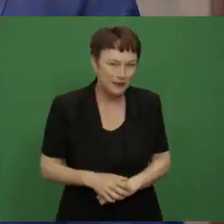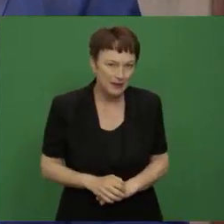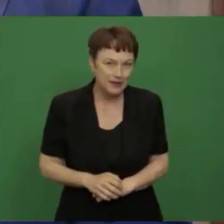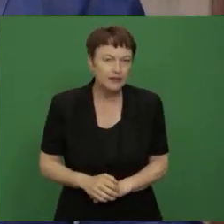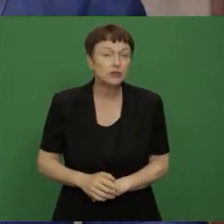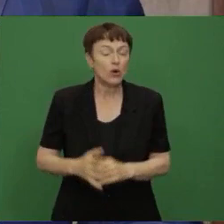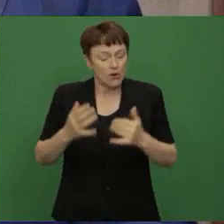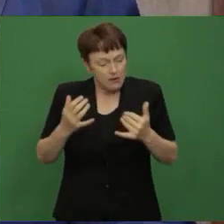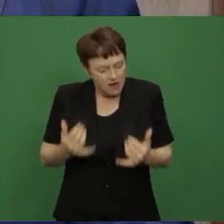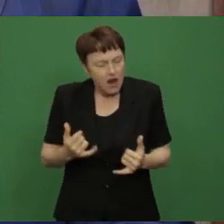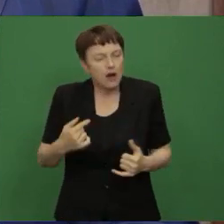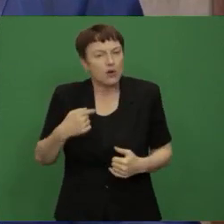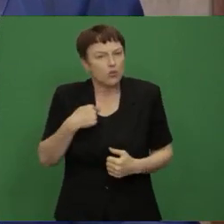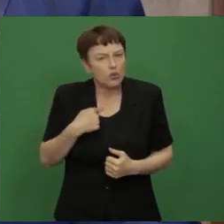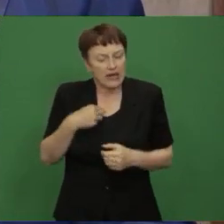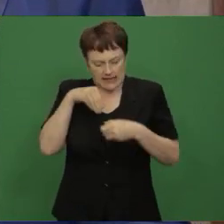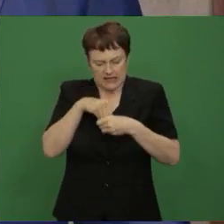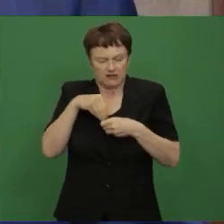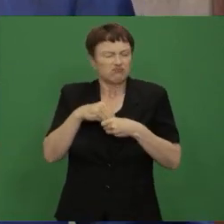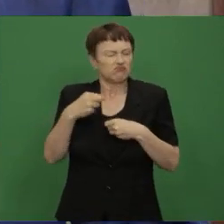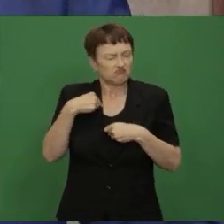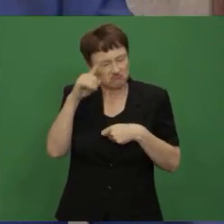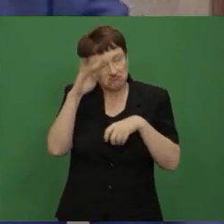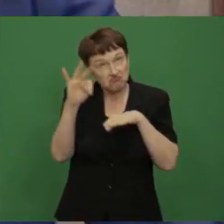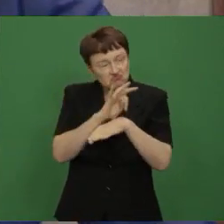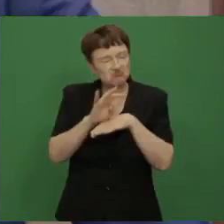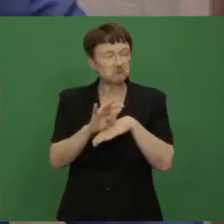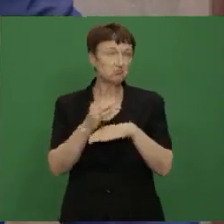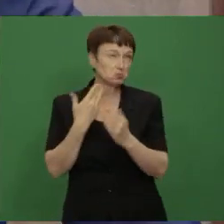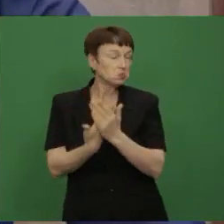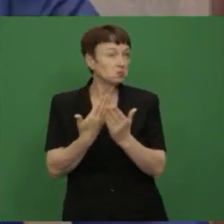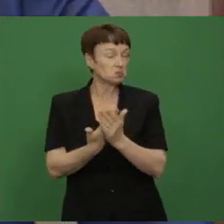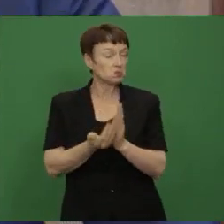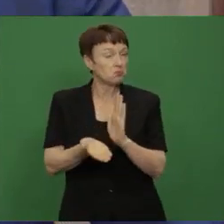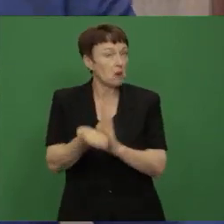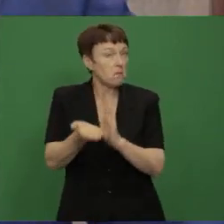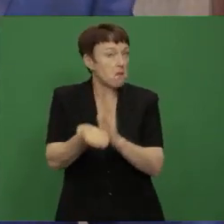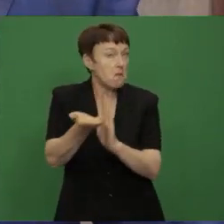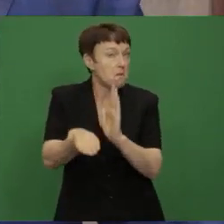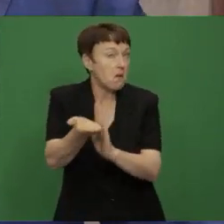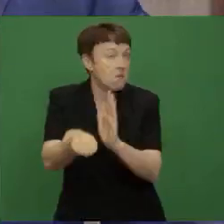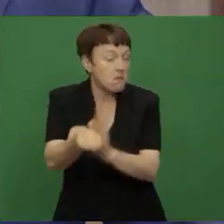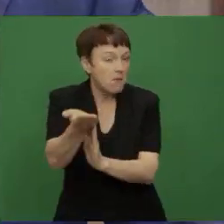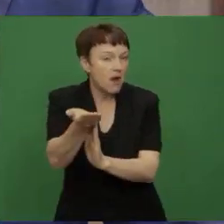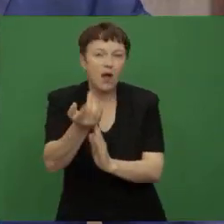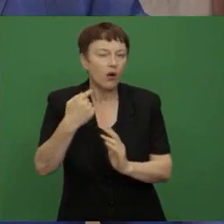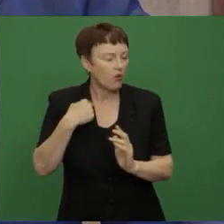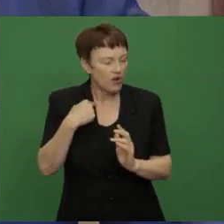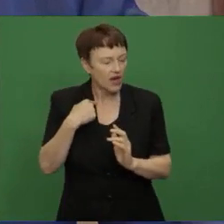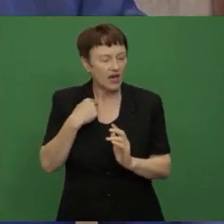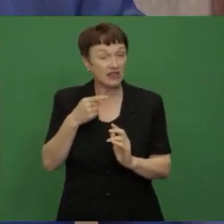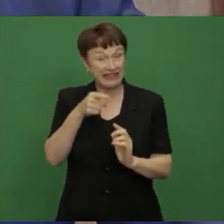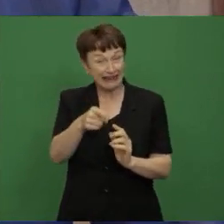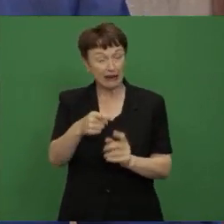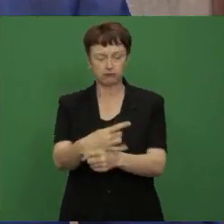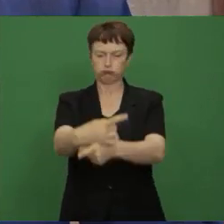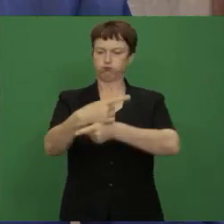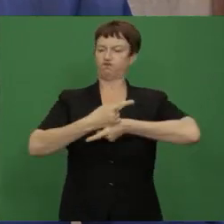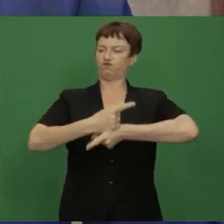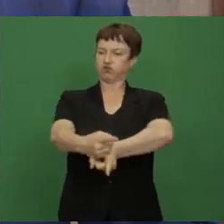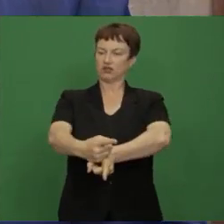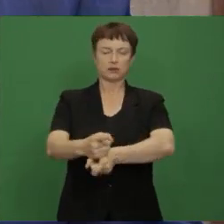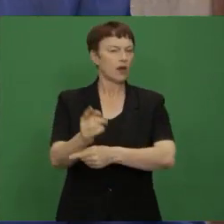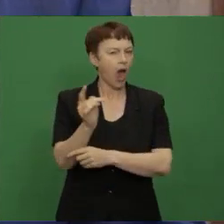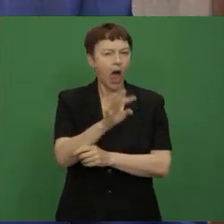growth and inflation outlook. As emphasized previously, the implied path remains a